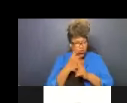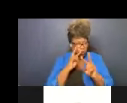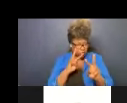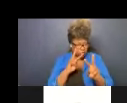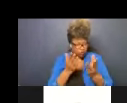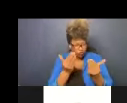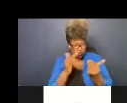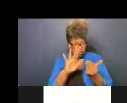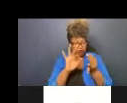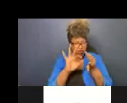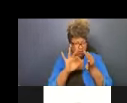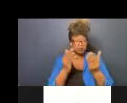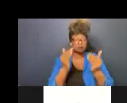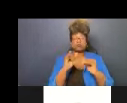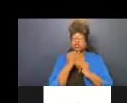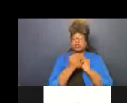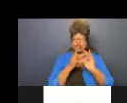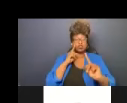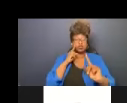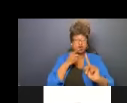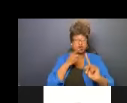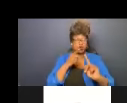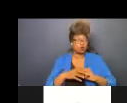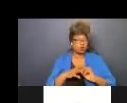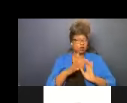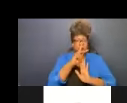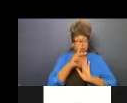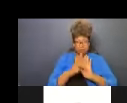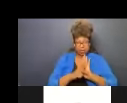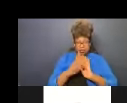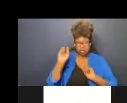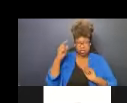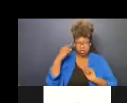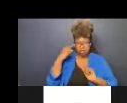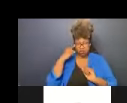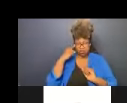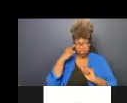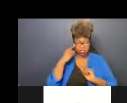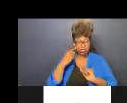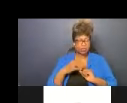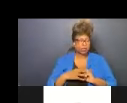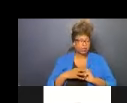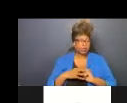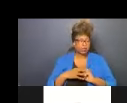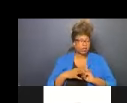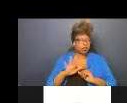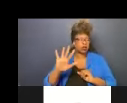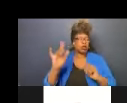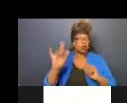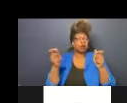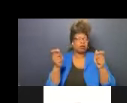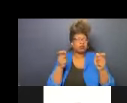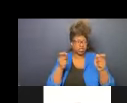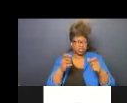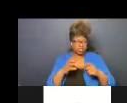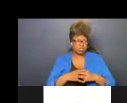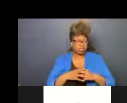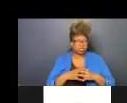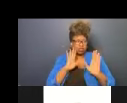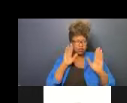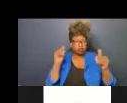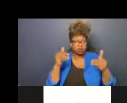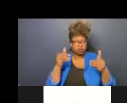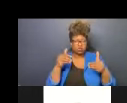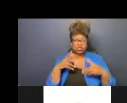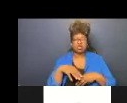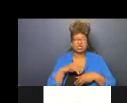last goal is under policy and governance specifically is increasing coordination on infrastructure investments.